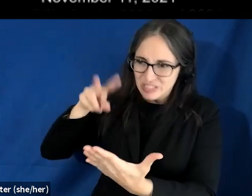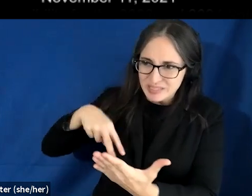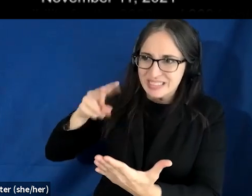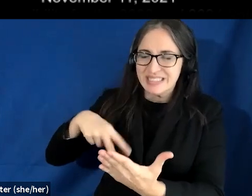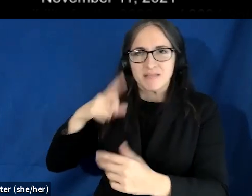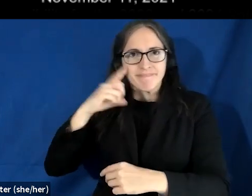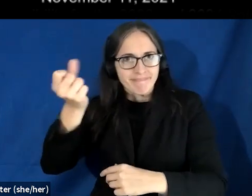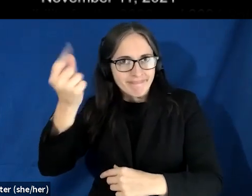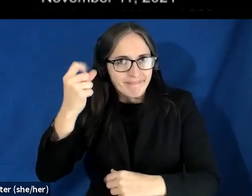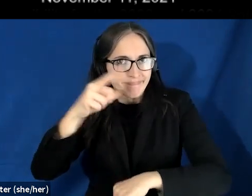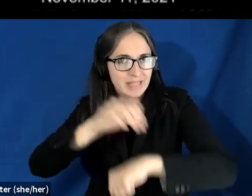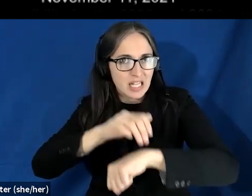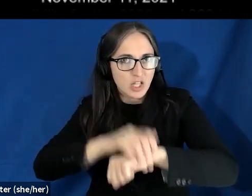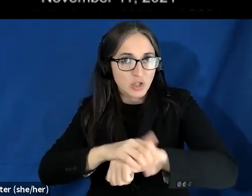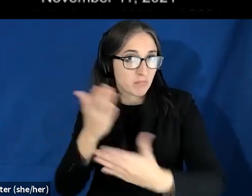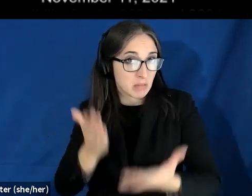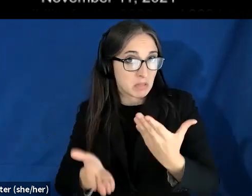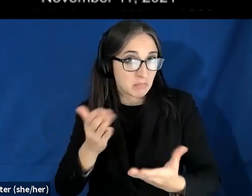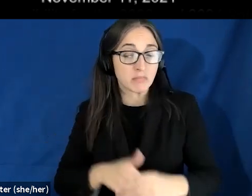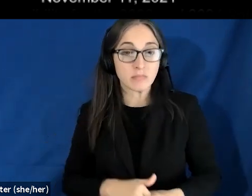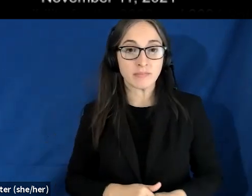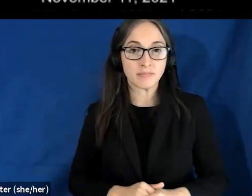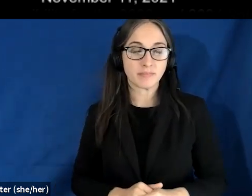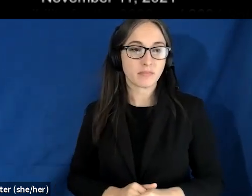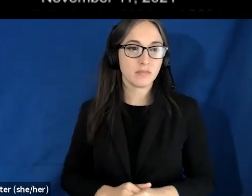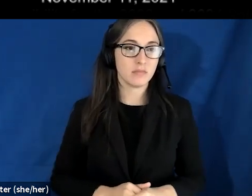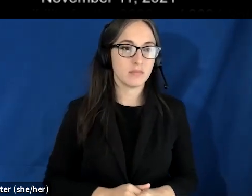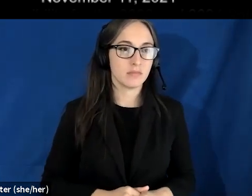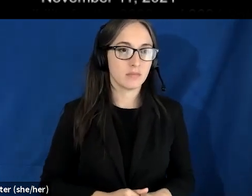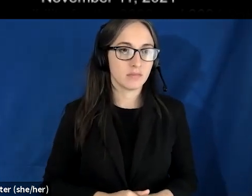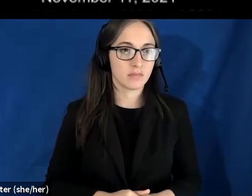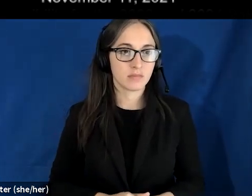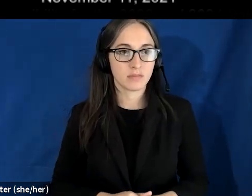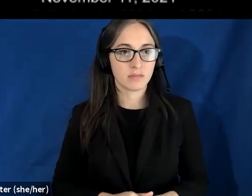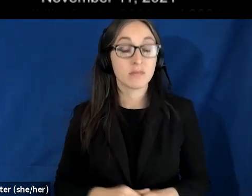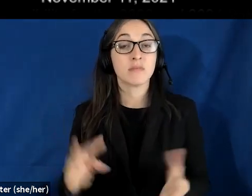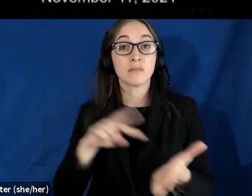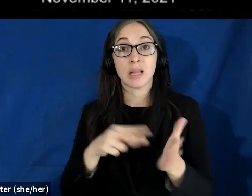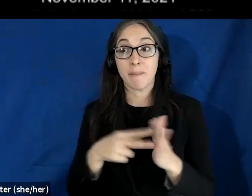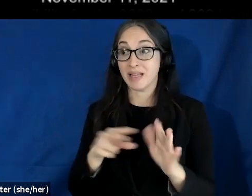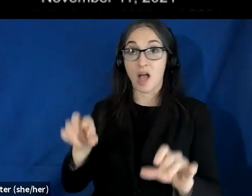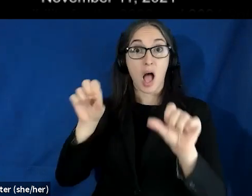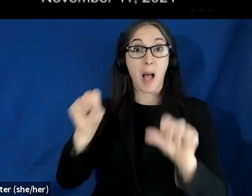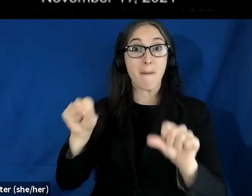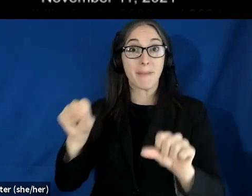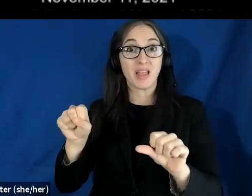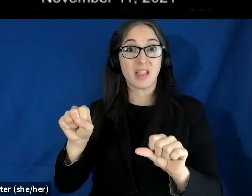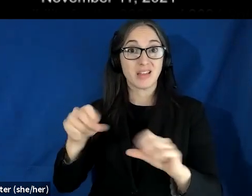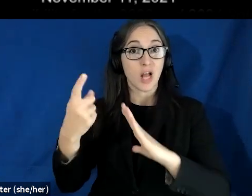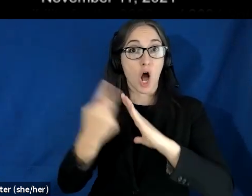to understand English specifically. So in other words, an ability is not necessarily related to a